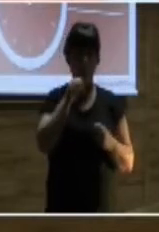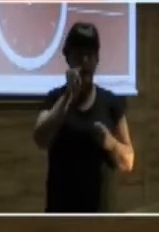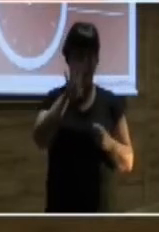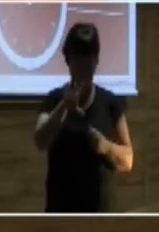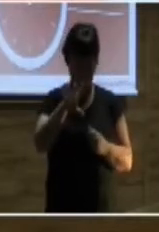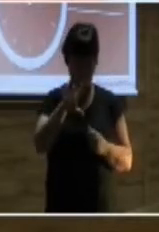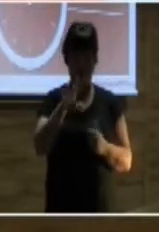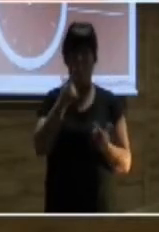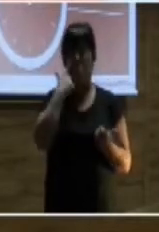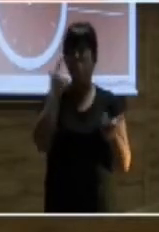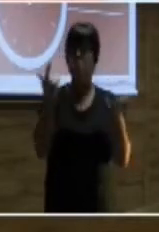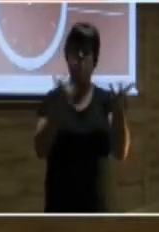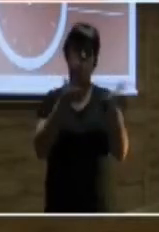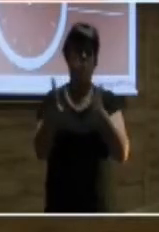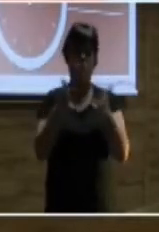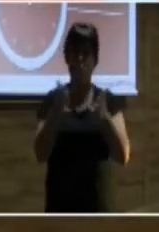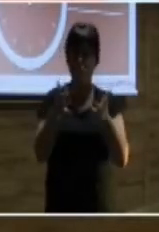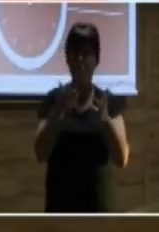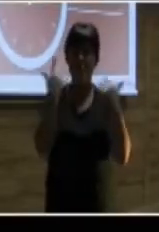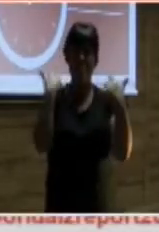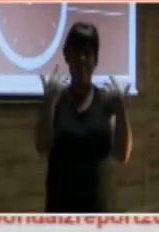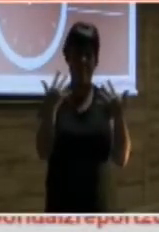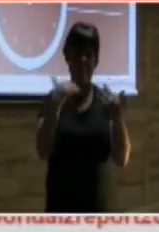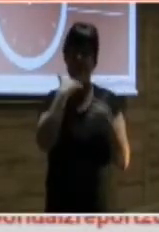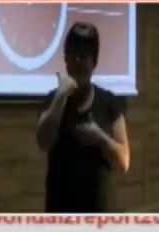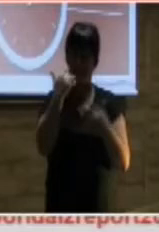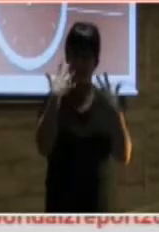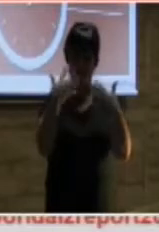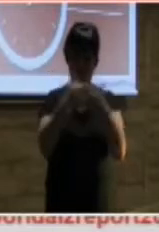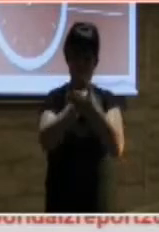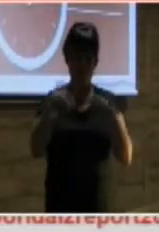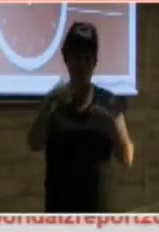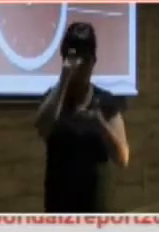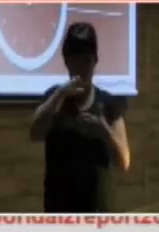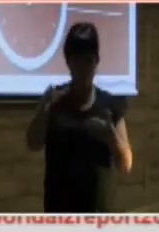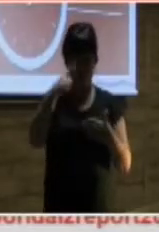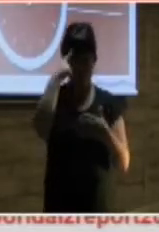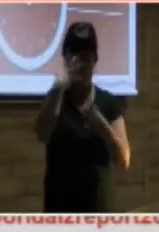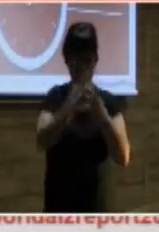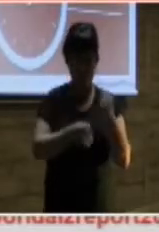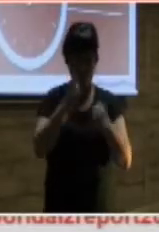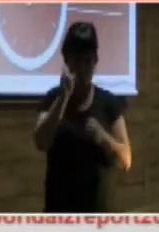Million people that develop the equivalent of 1